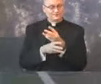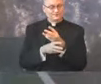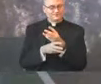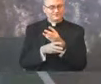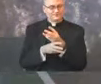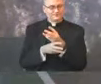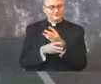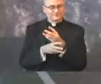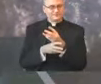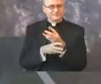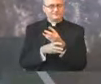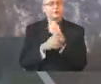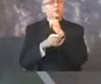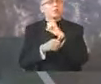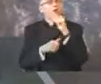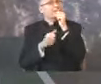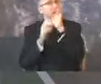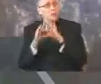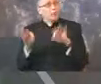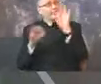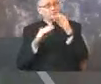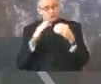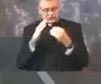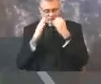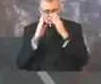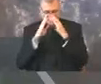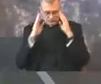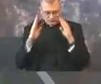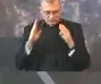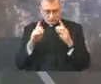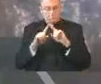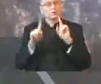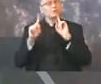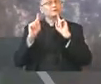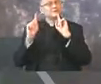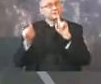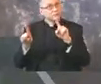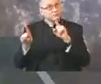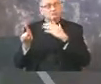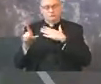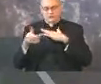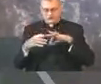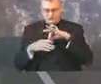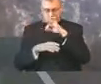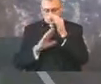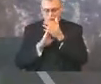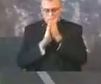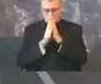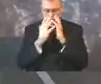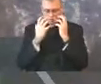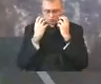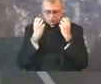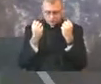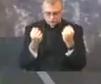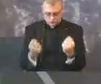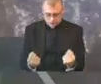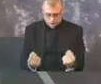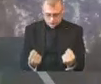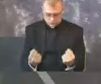Lord, I am not worthy that you should enter under my roof, but only say the word and my soul shall be healed.